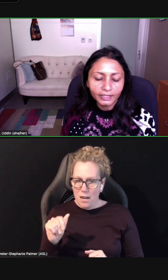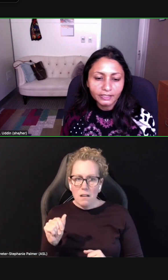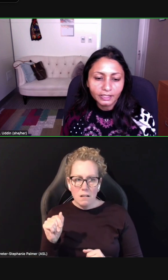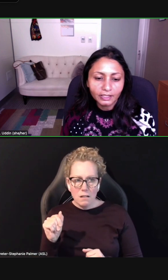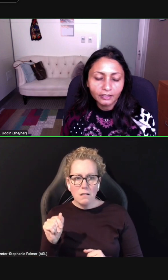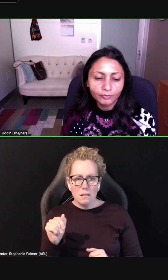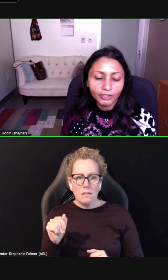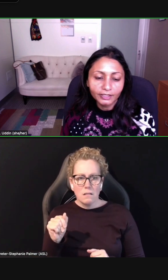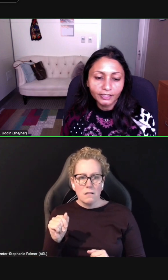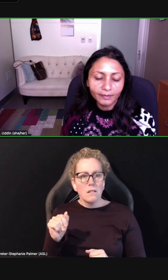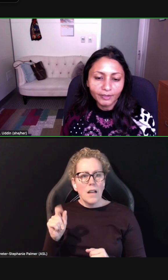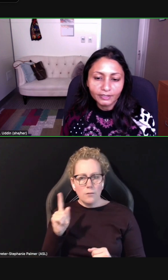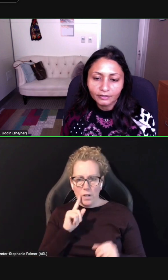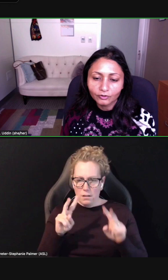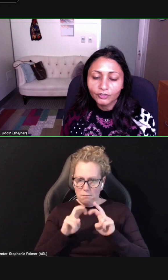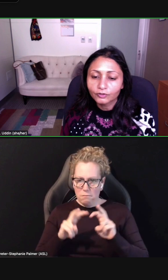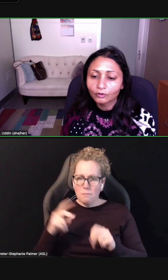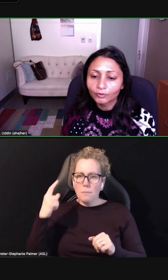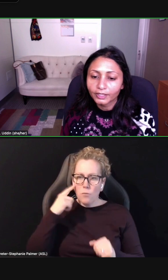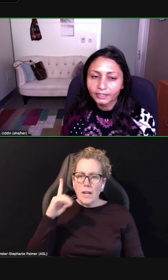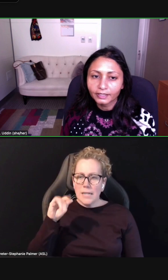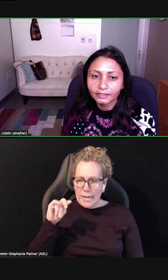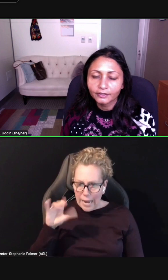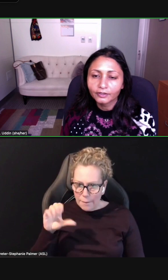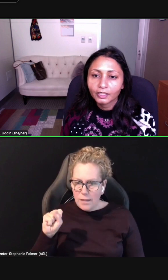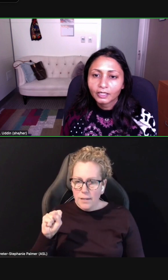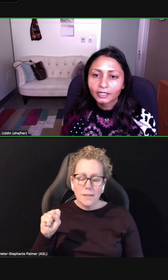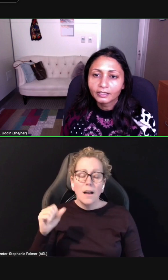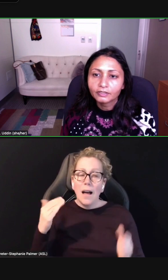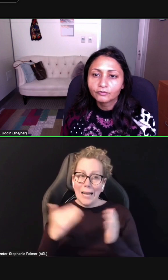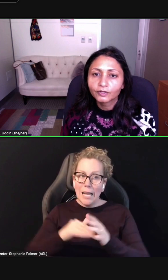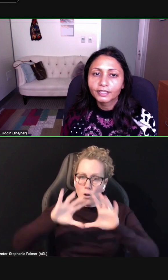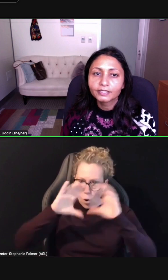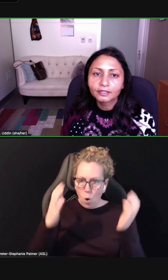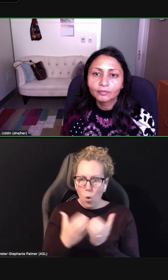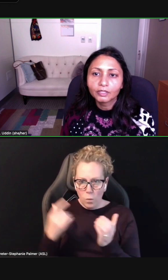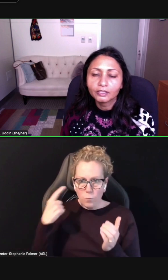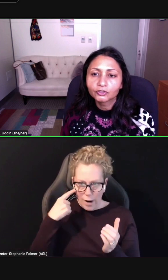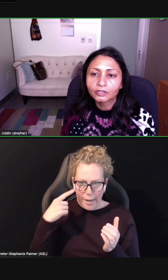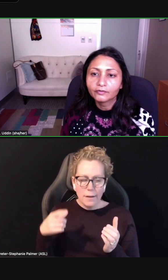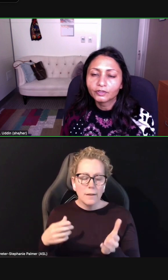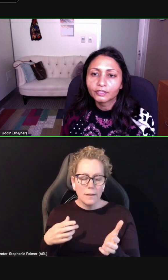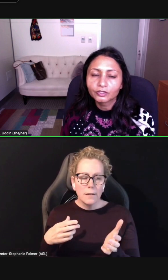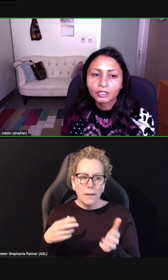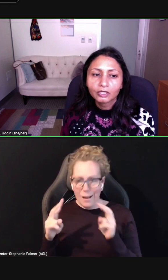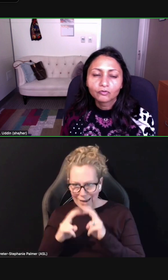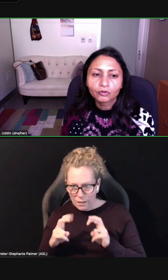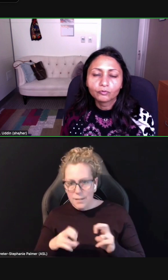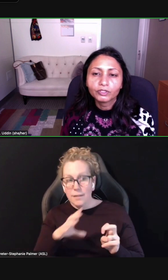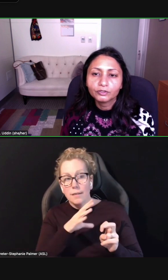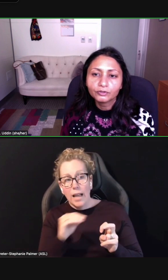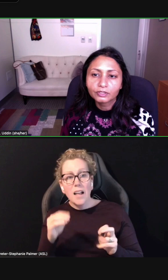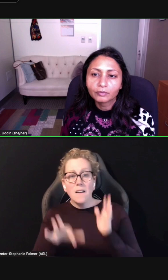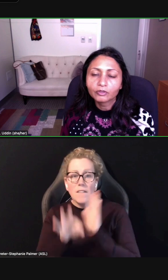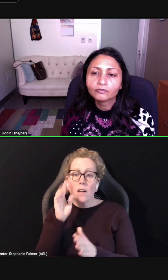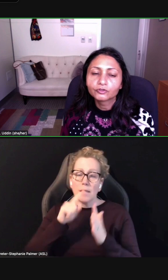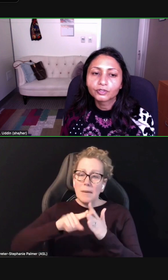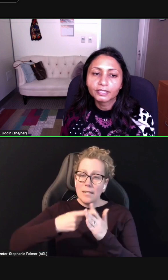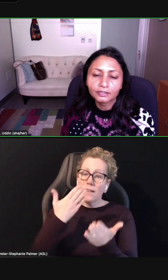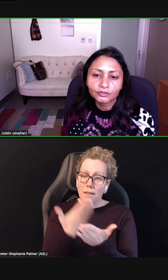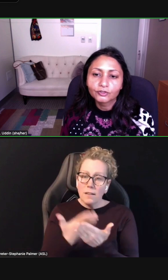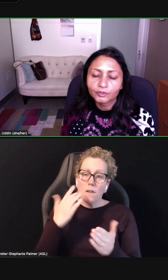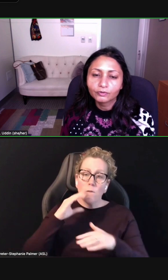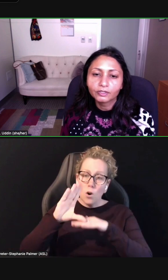to look at brain dynamics across the whole brain again here, and did find some initial evidence for a reduced number